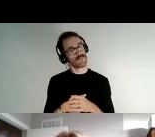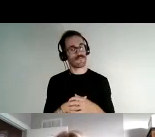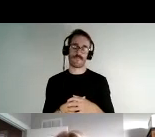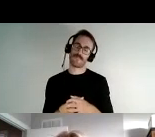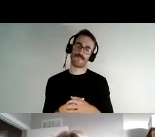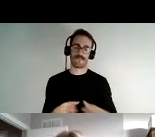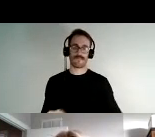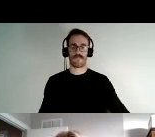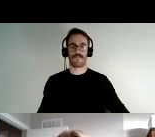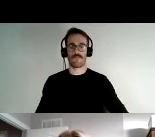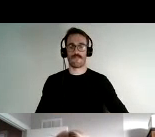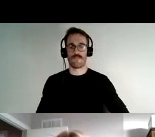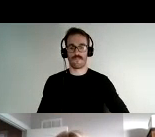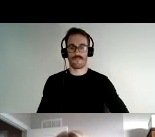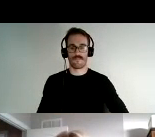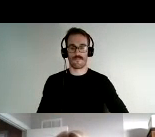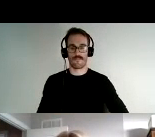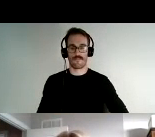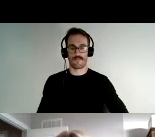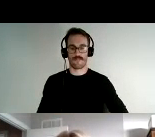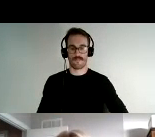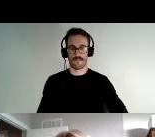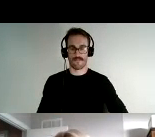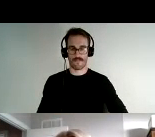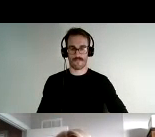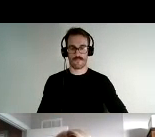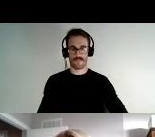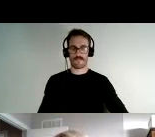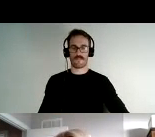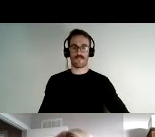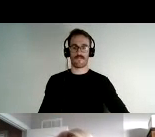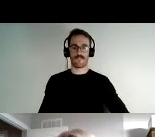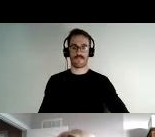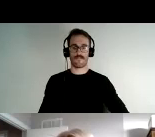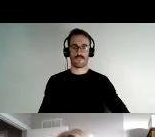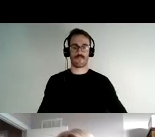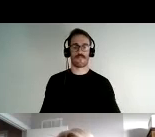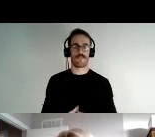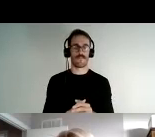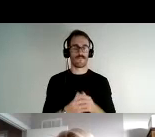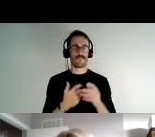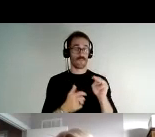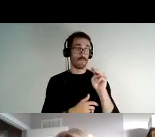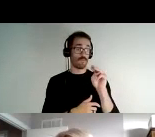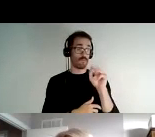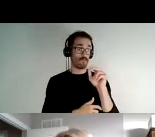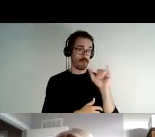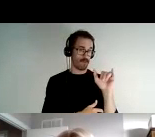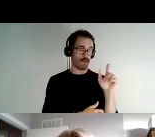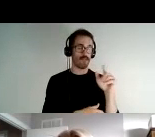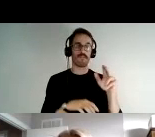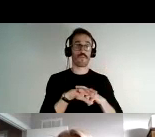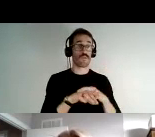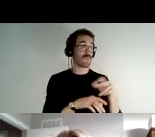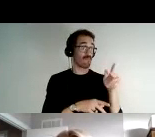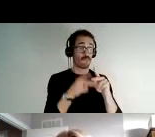definitely some concerns and vocalization about saying, are people reporting through the Long-Term Care Home Act?